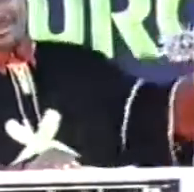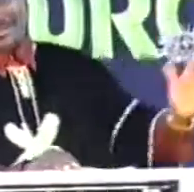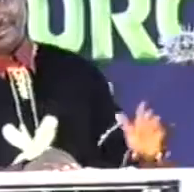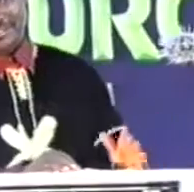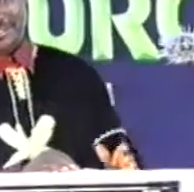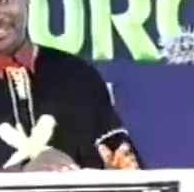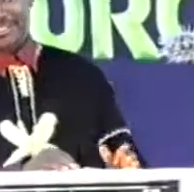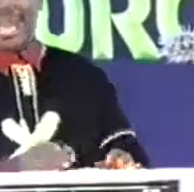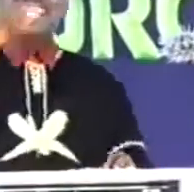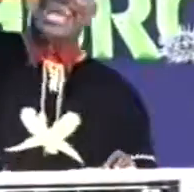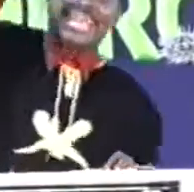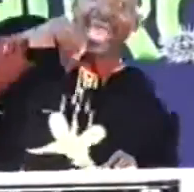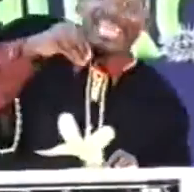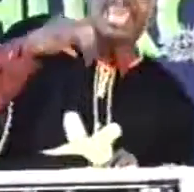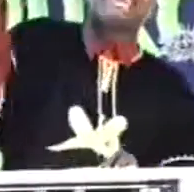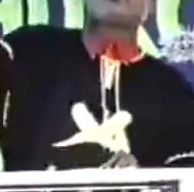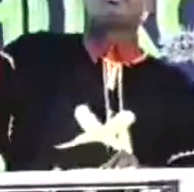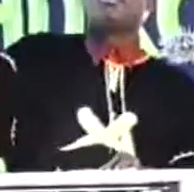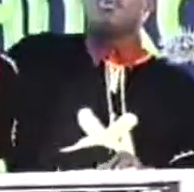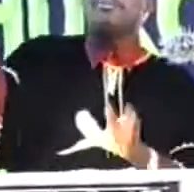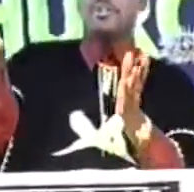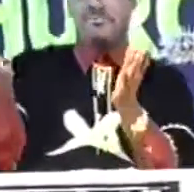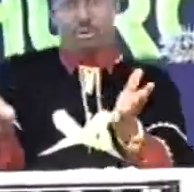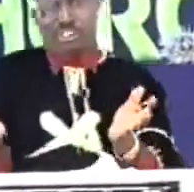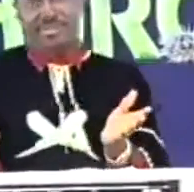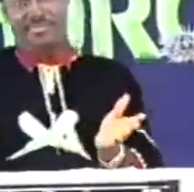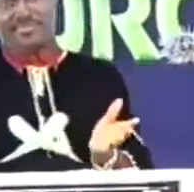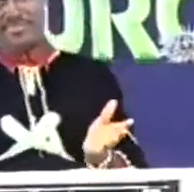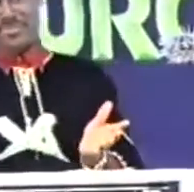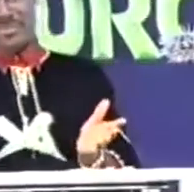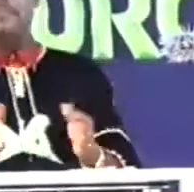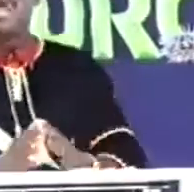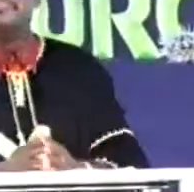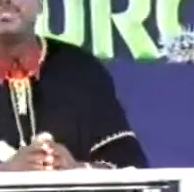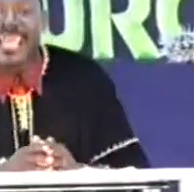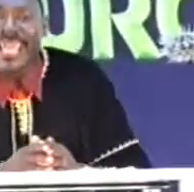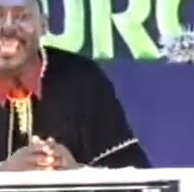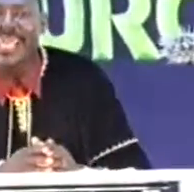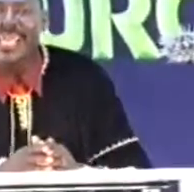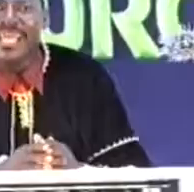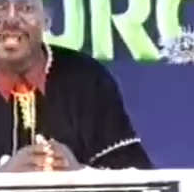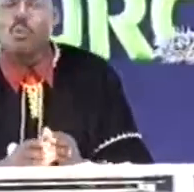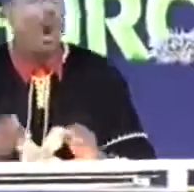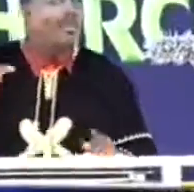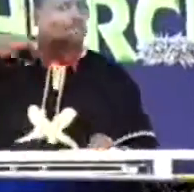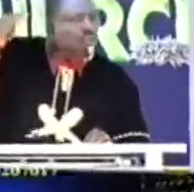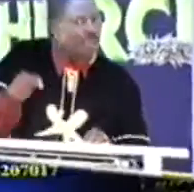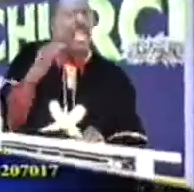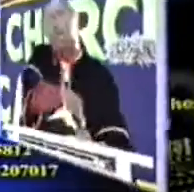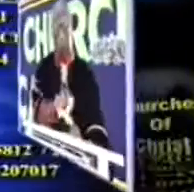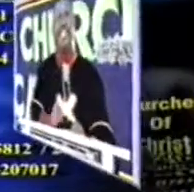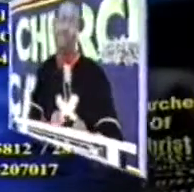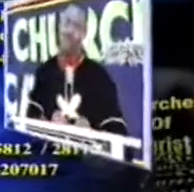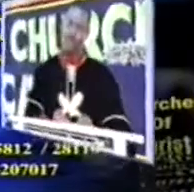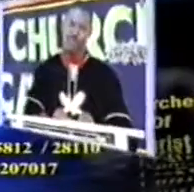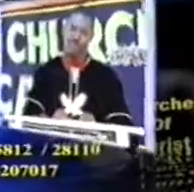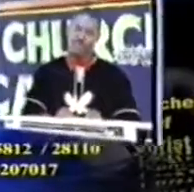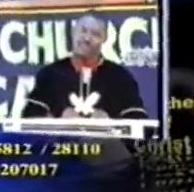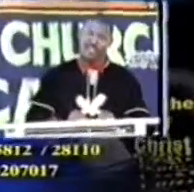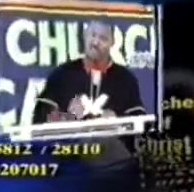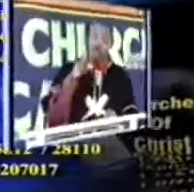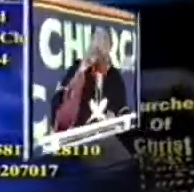years, Tana day and a cosso, many other poor with Jimmy. The Bible said, Woman, some year, the early years of